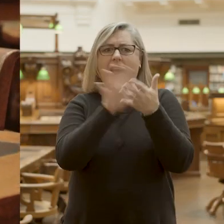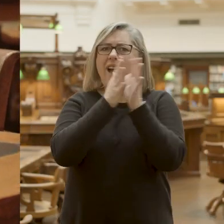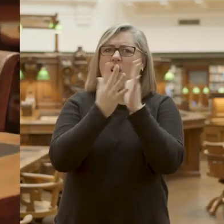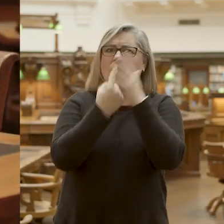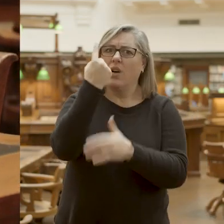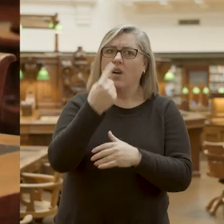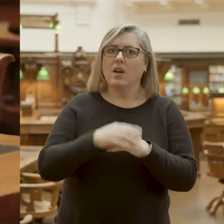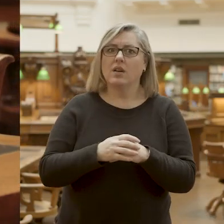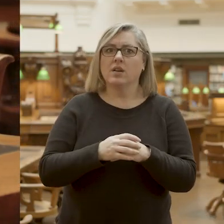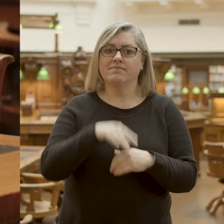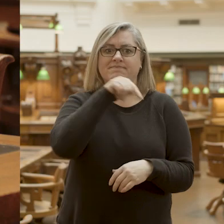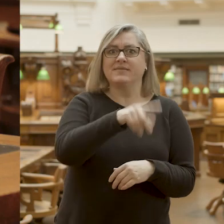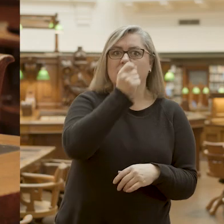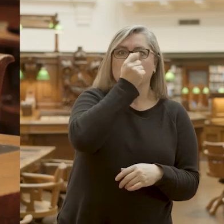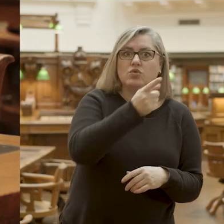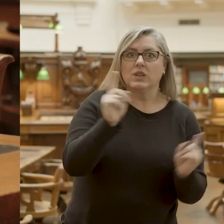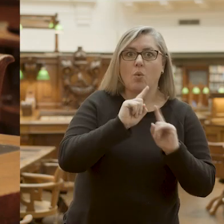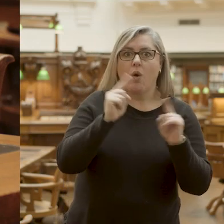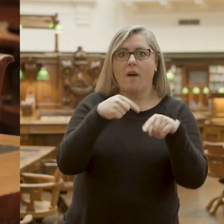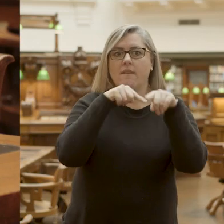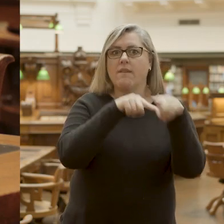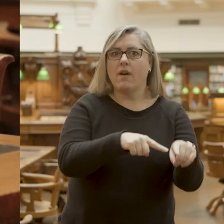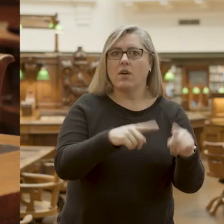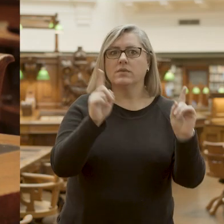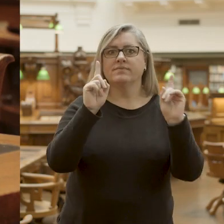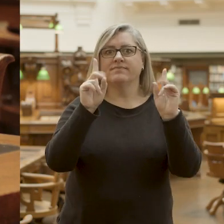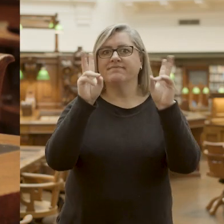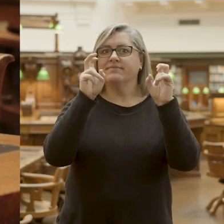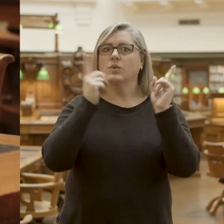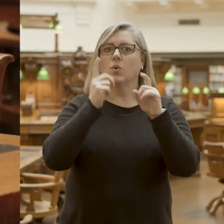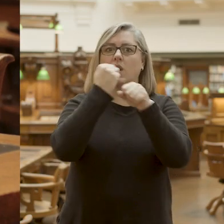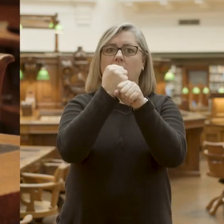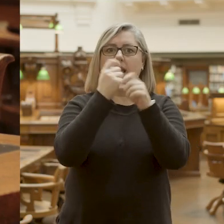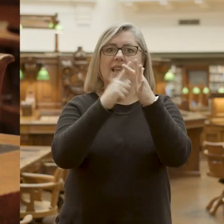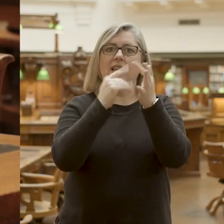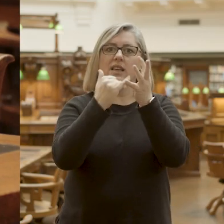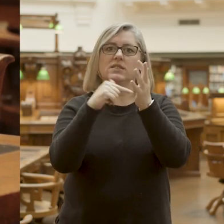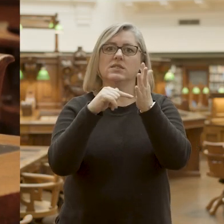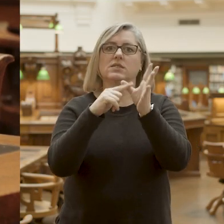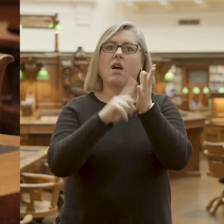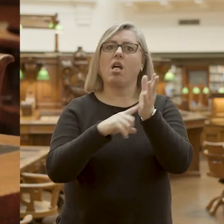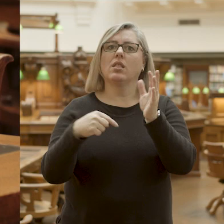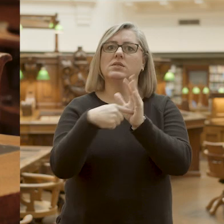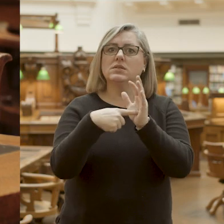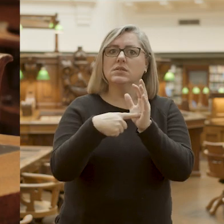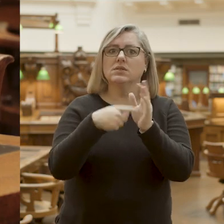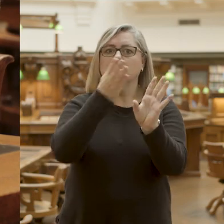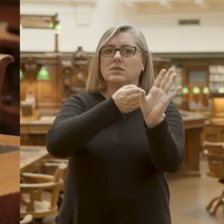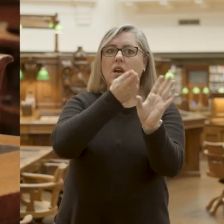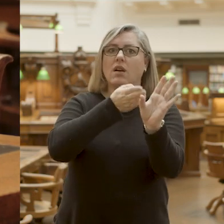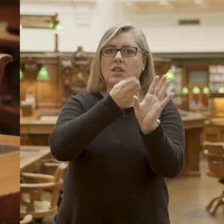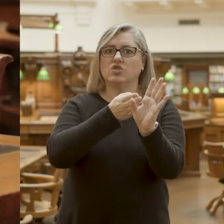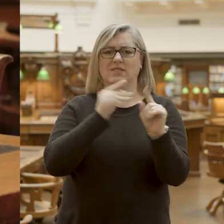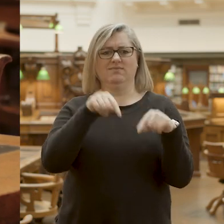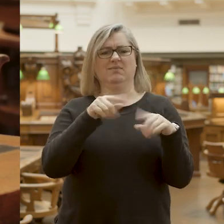possible? Well, this trick relies on something called Gestalt psychology. And Gestalt psychology